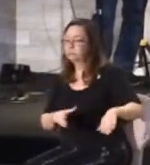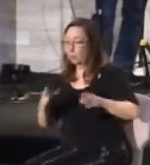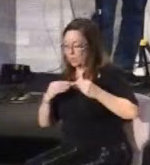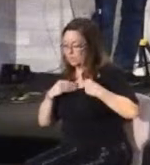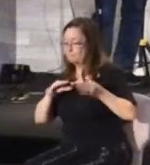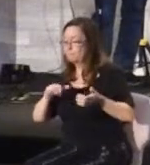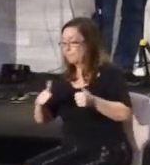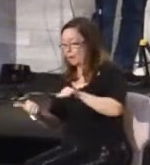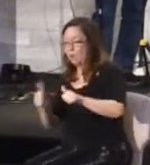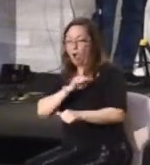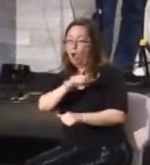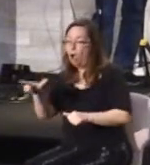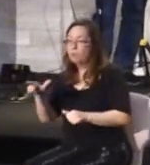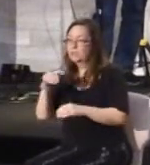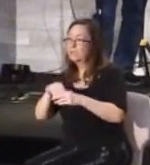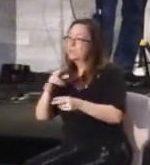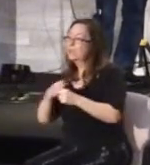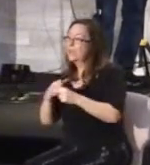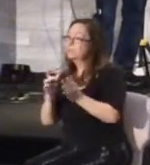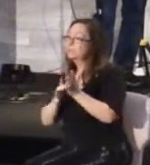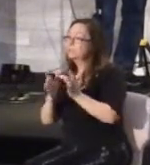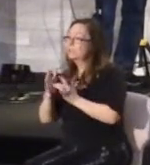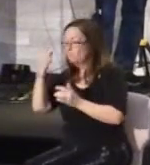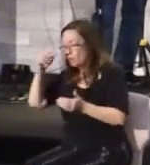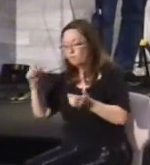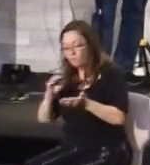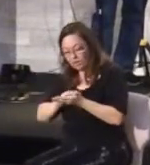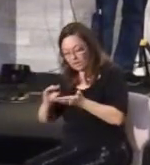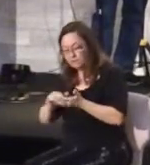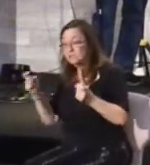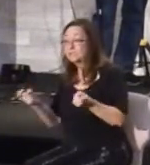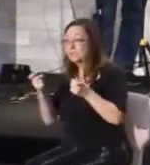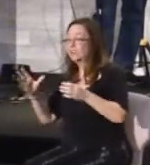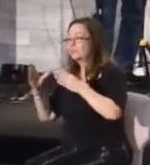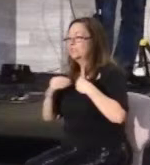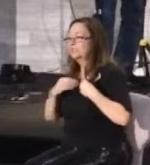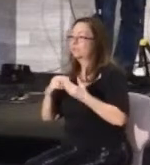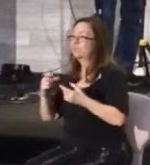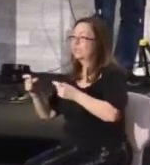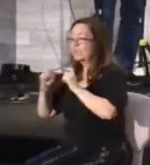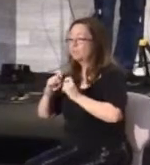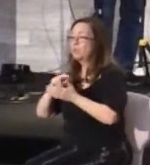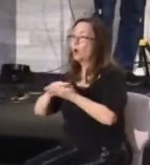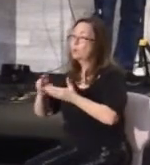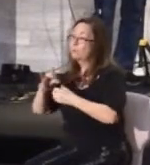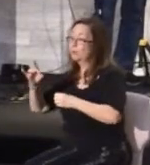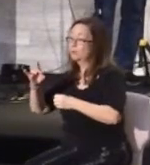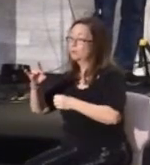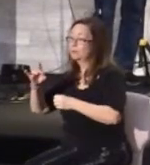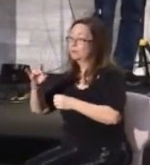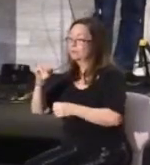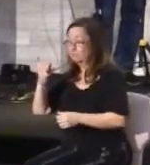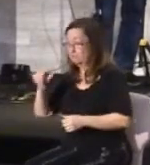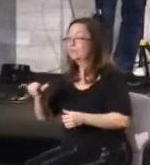baptized, every one of you, in the name of Jesus for the forgiveness of your sins and the gift of the Holy Spirit. And these are the conditions that